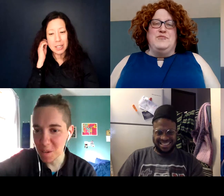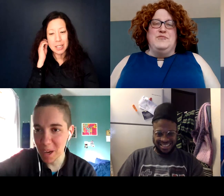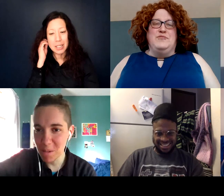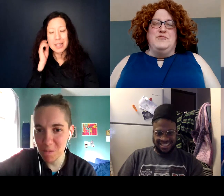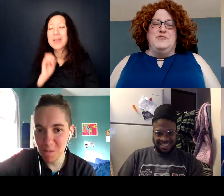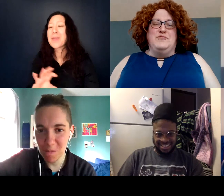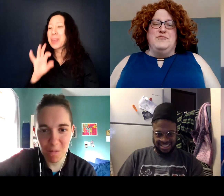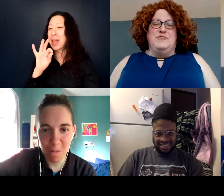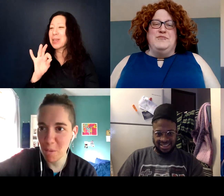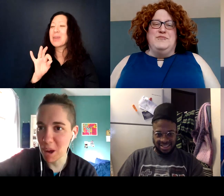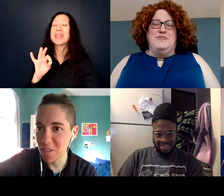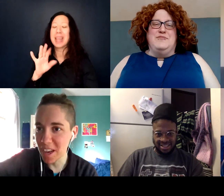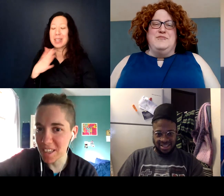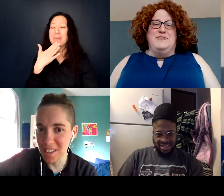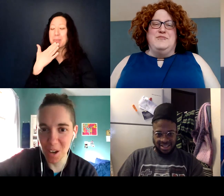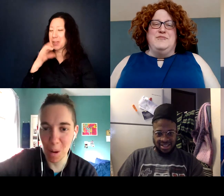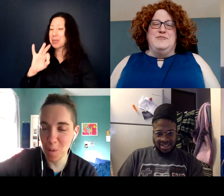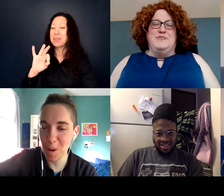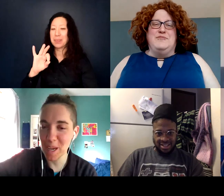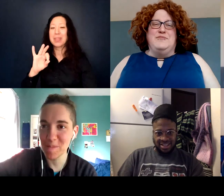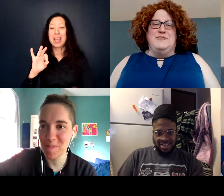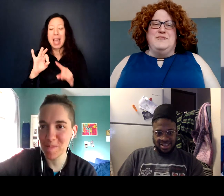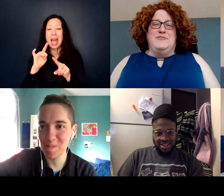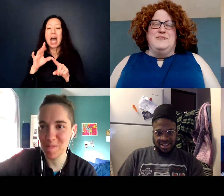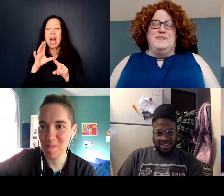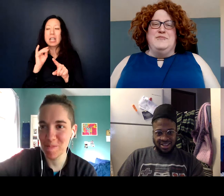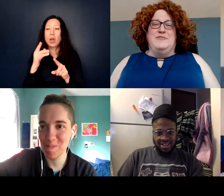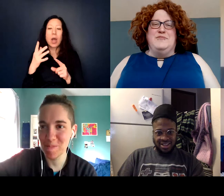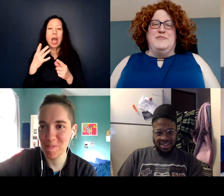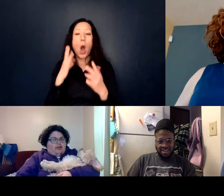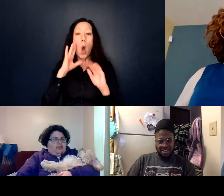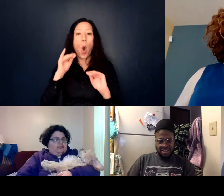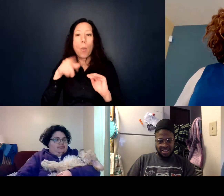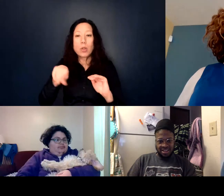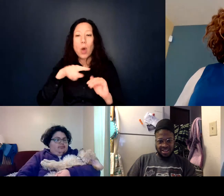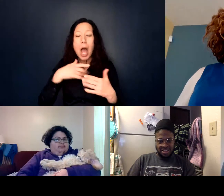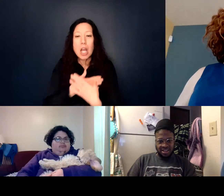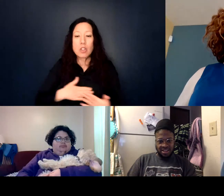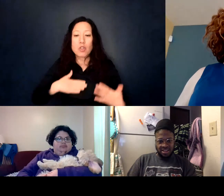Transphobic legislation. Thank you. My Wi-Fi is not cooperating.